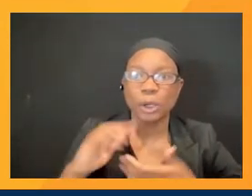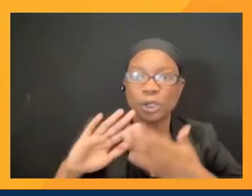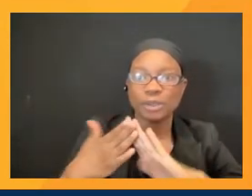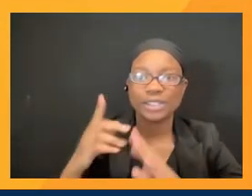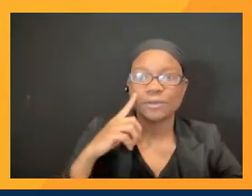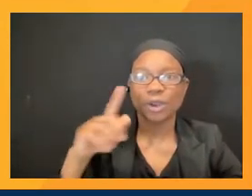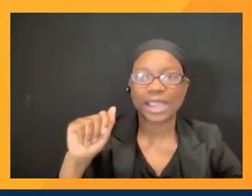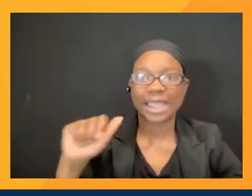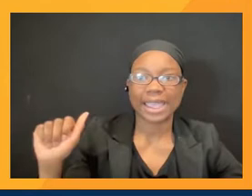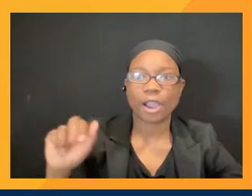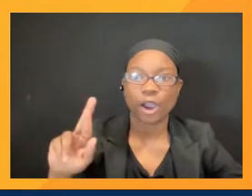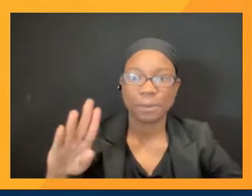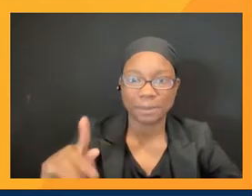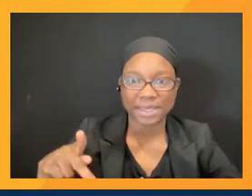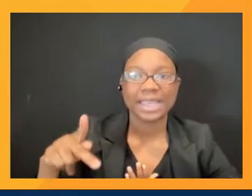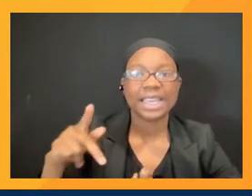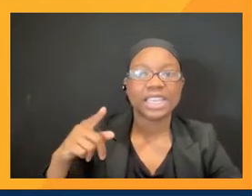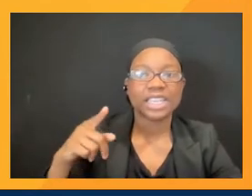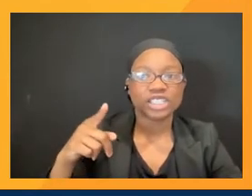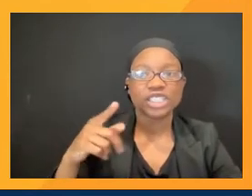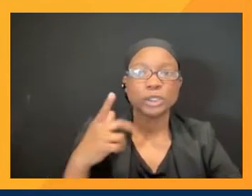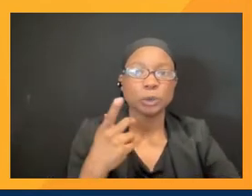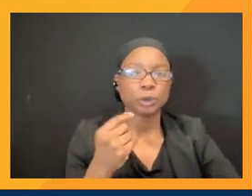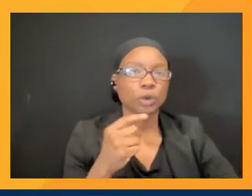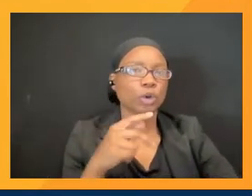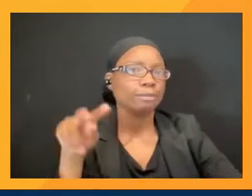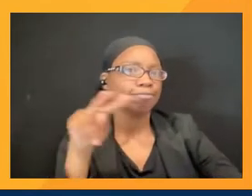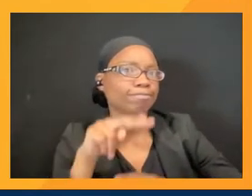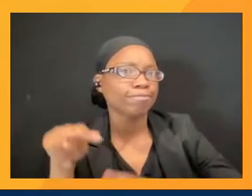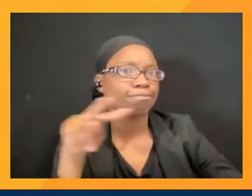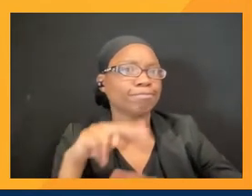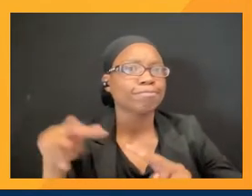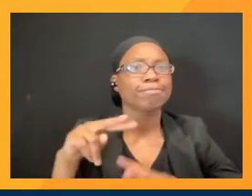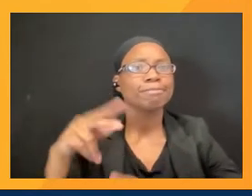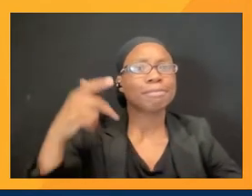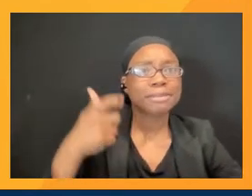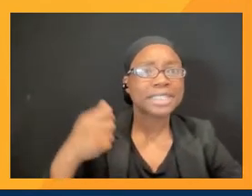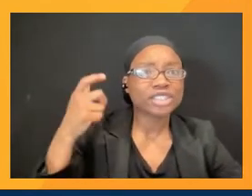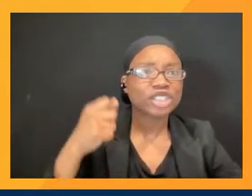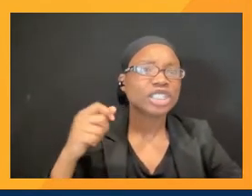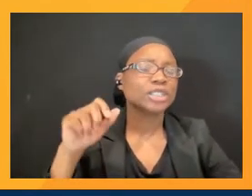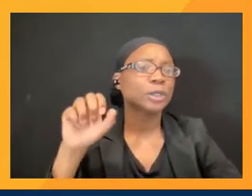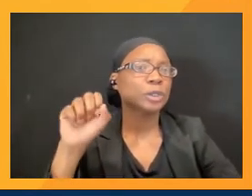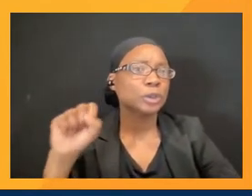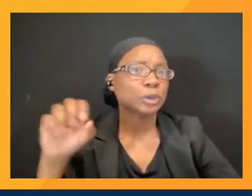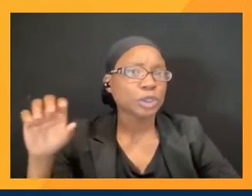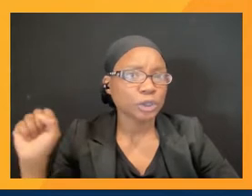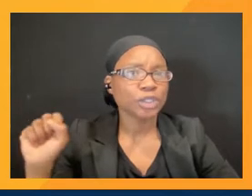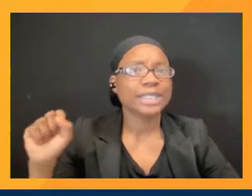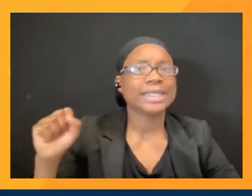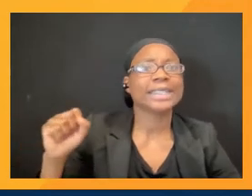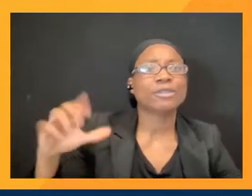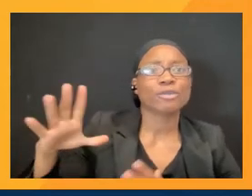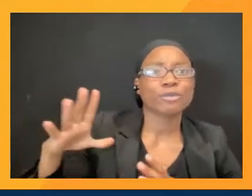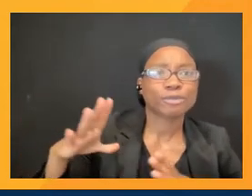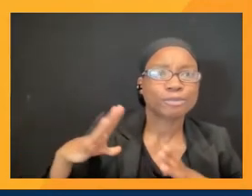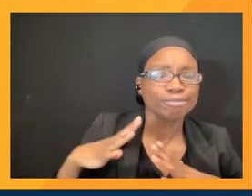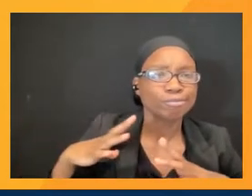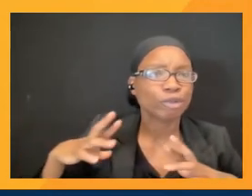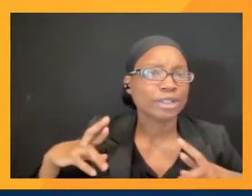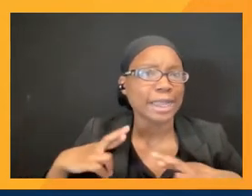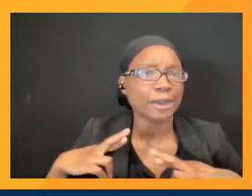thank CHCI for inviting me to participate on this panel. I am a proud alum of CHCI's high school